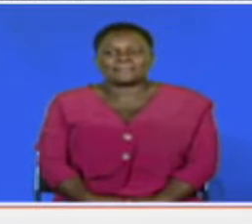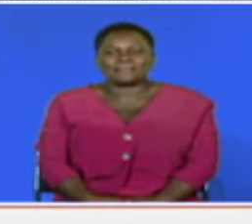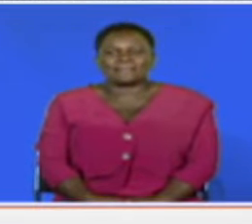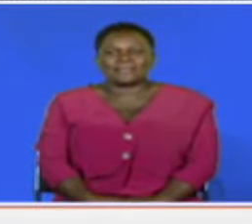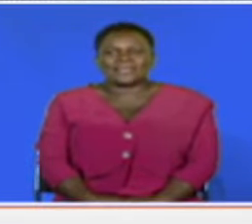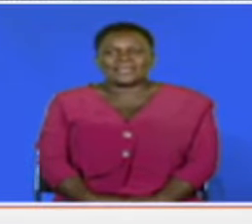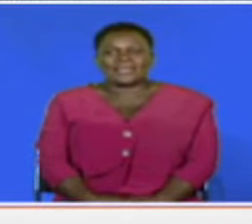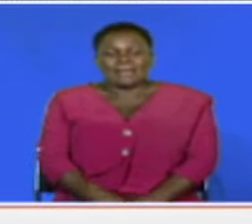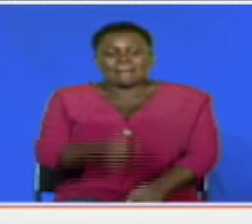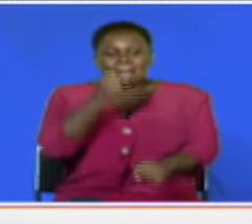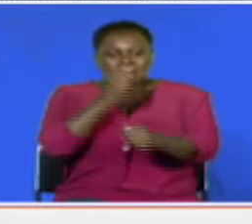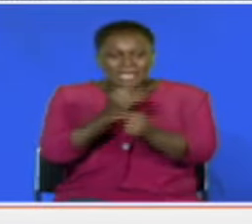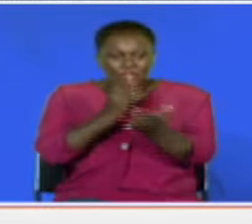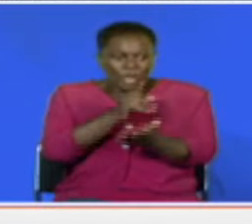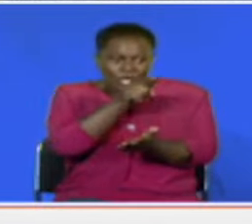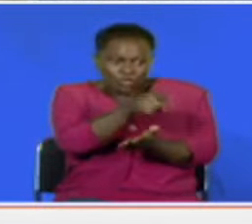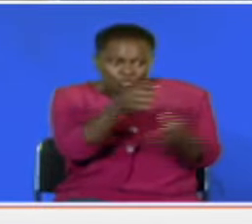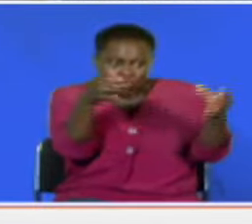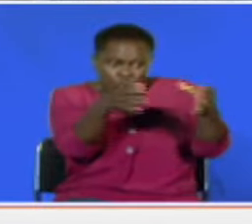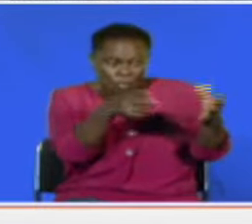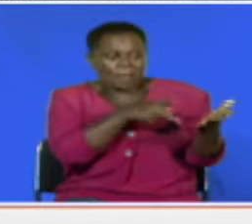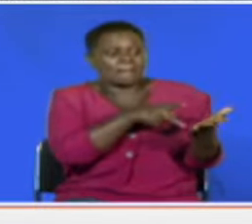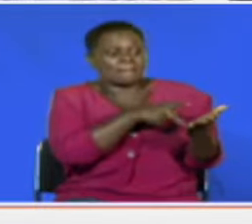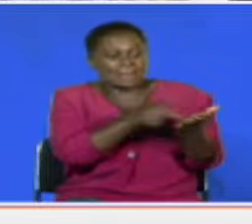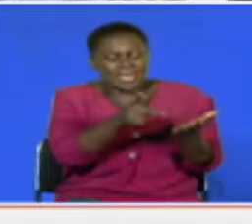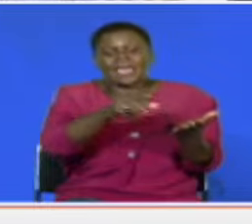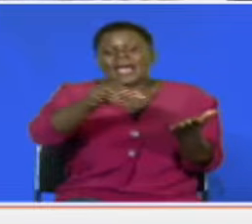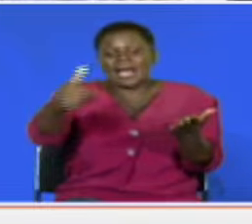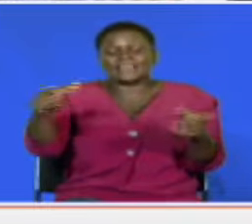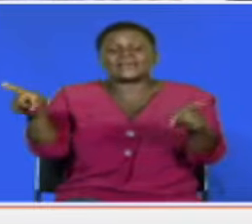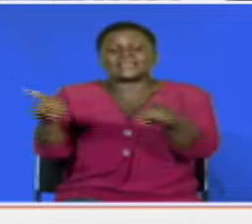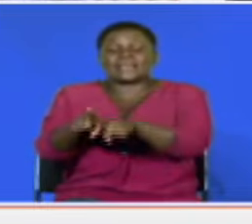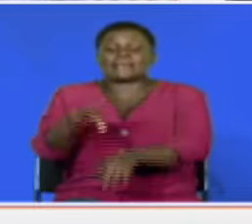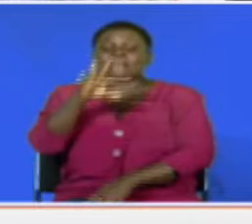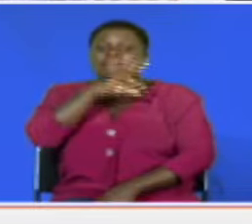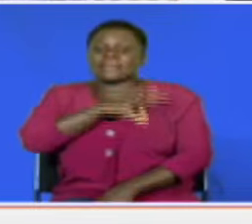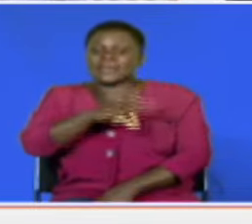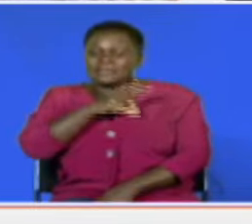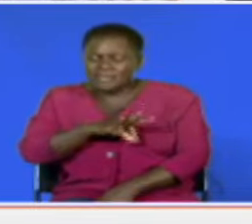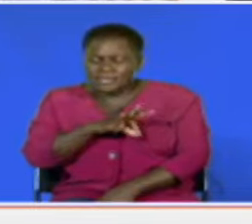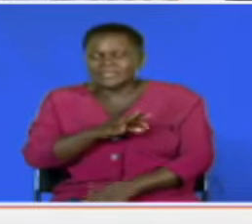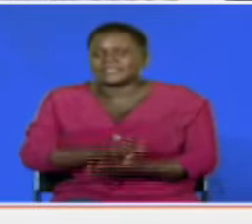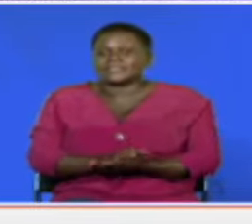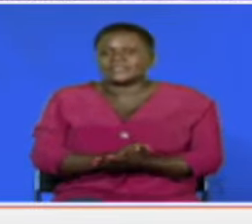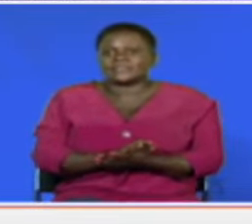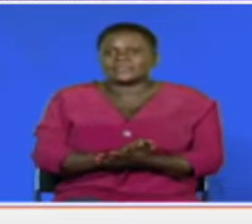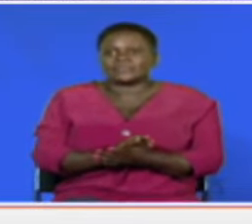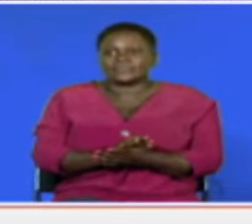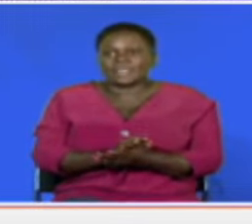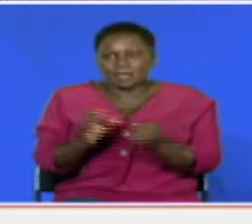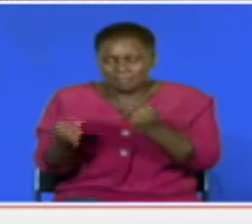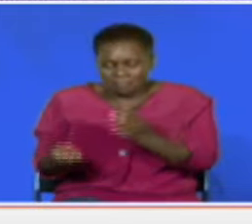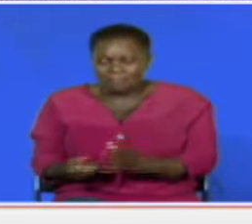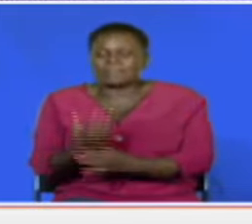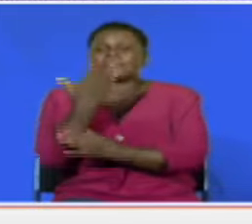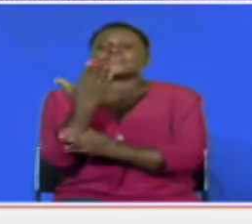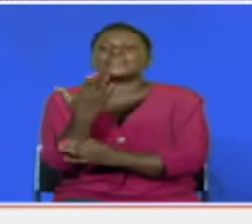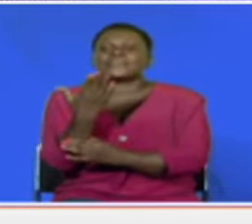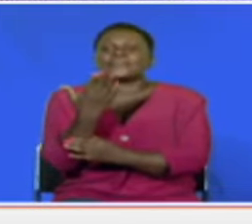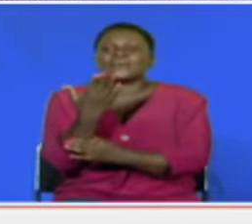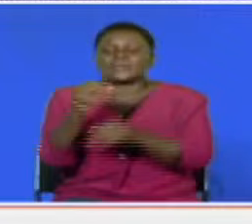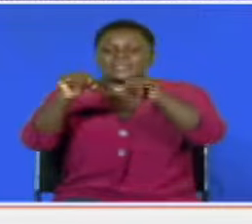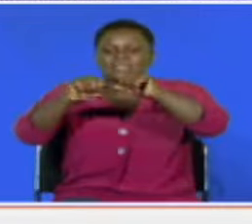to make sure that you pay so that others can benefit. So we are coming up with